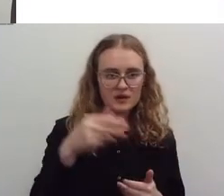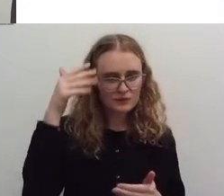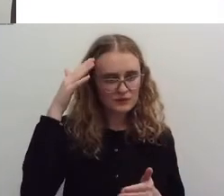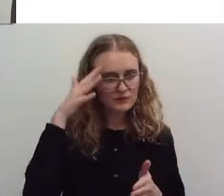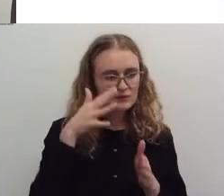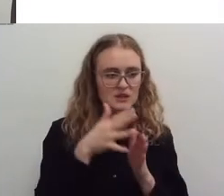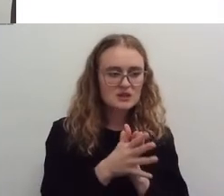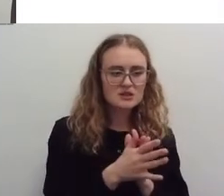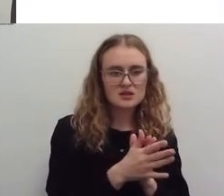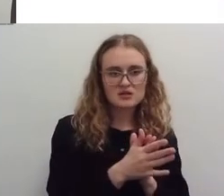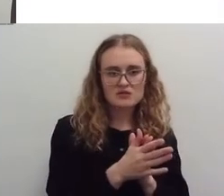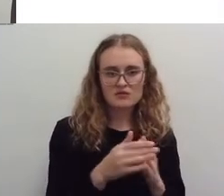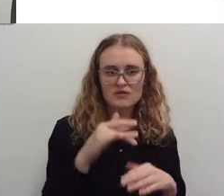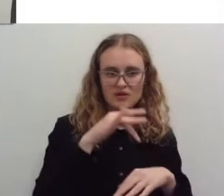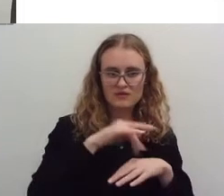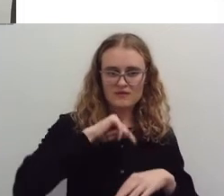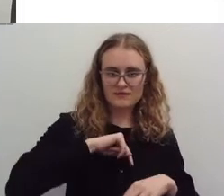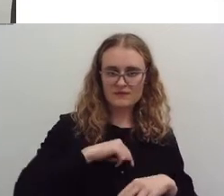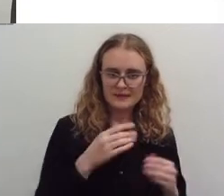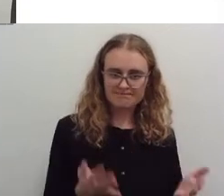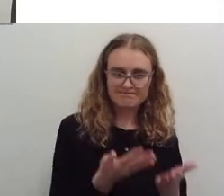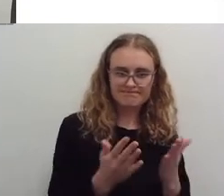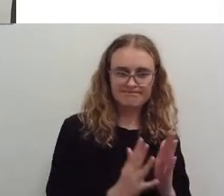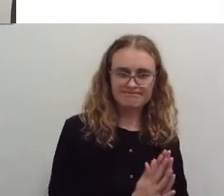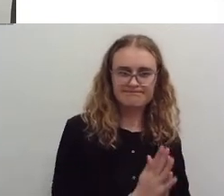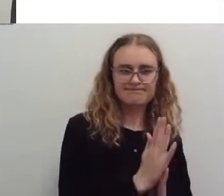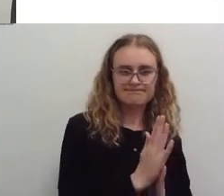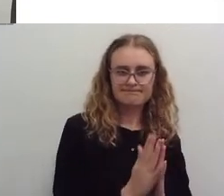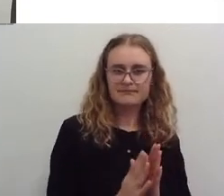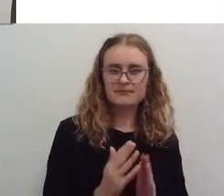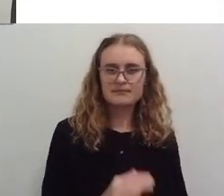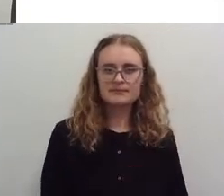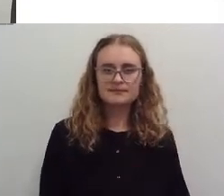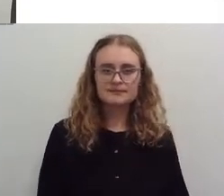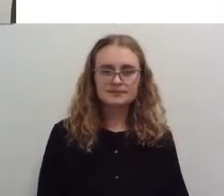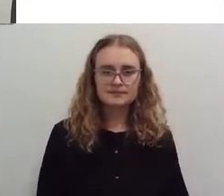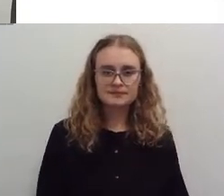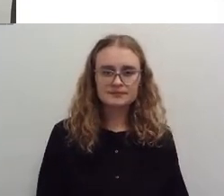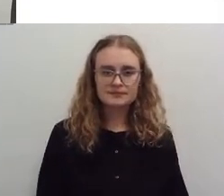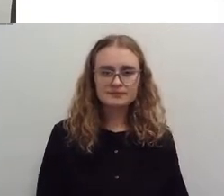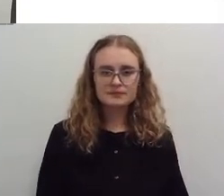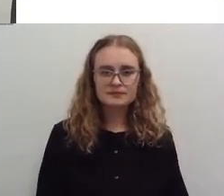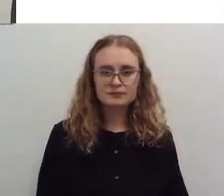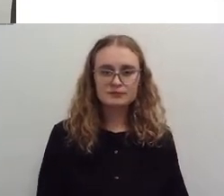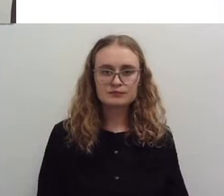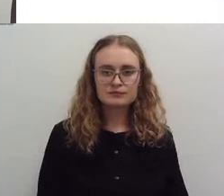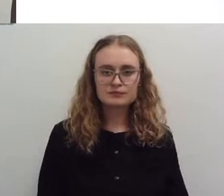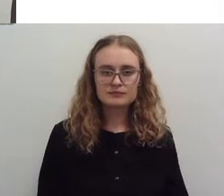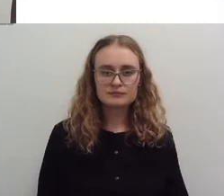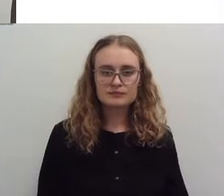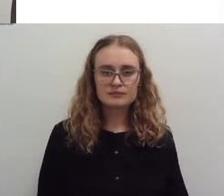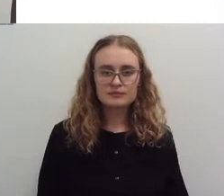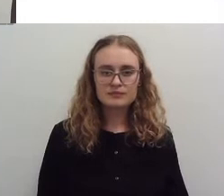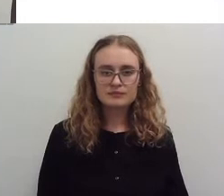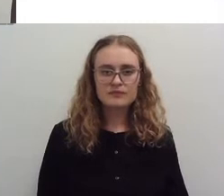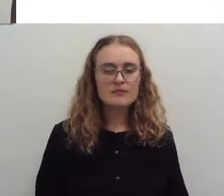The next steps of the project is to develop policy recommendations on how to best support healthy